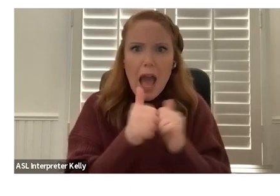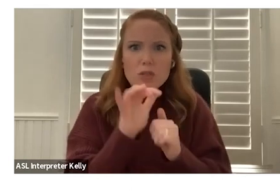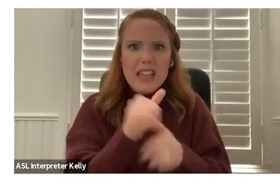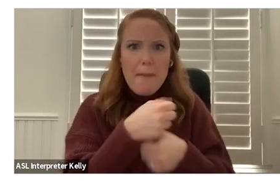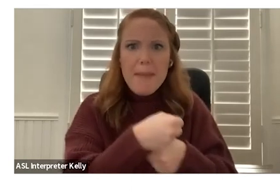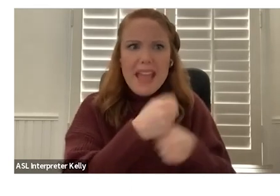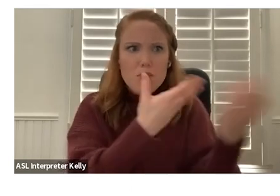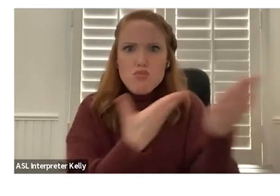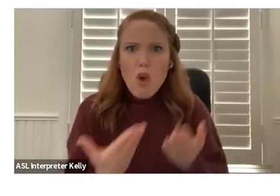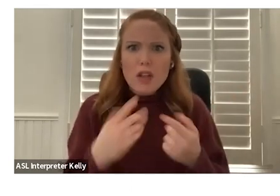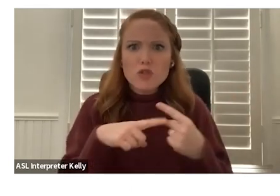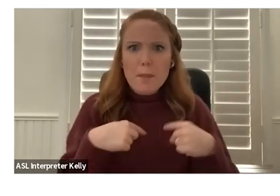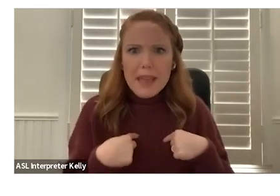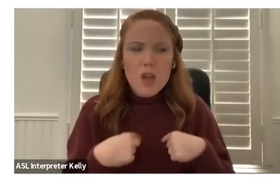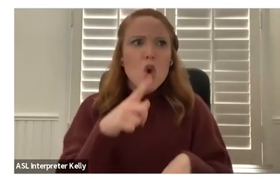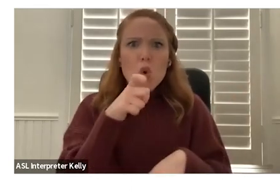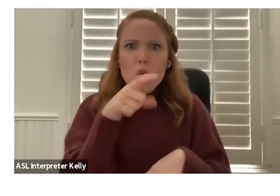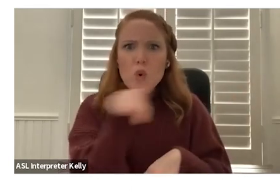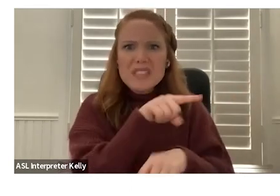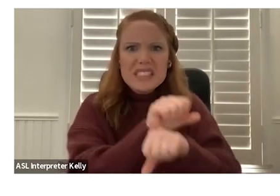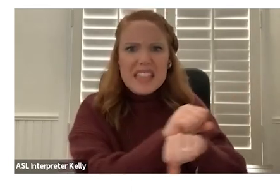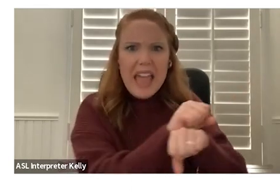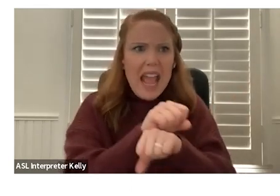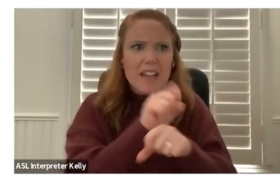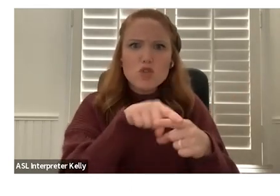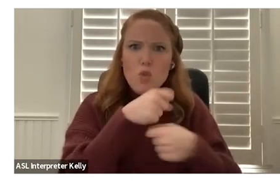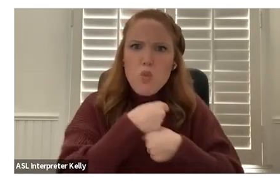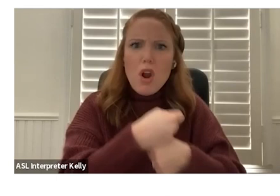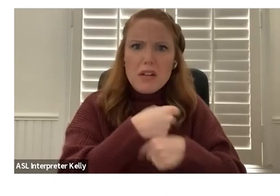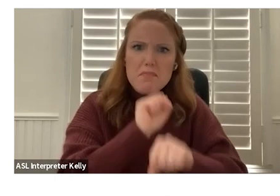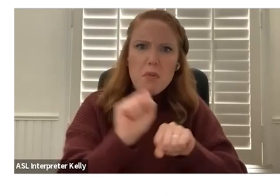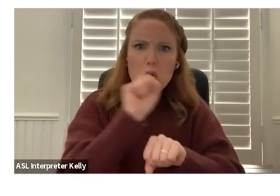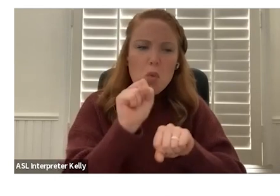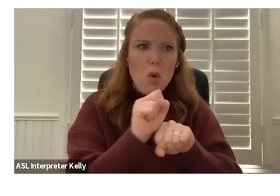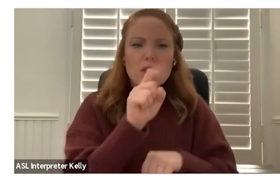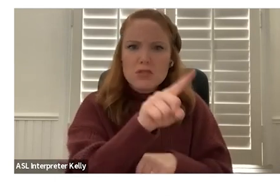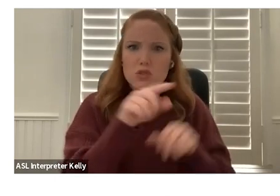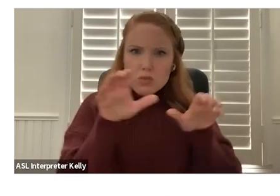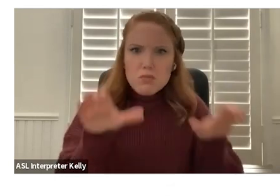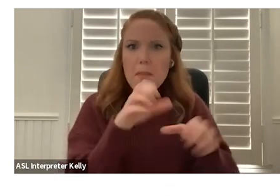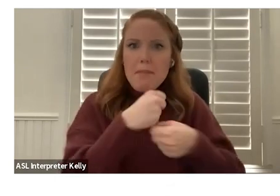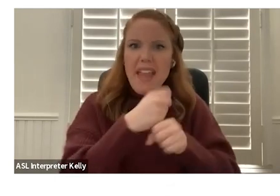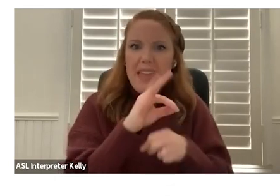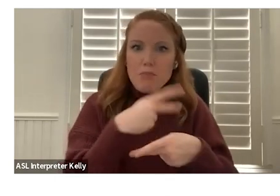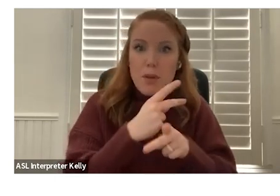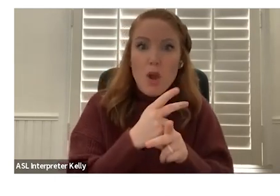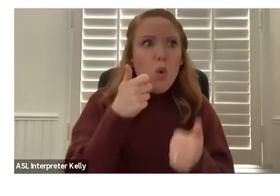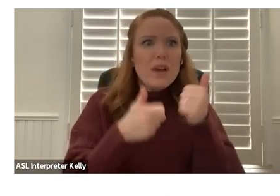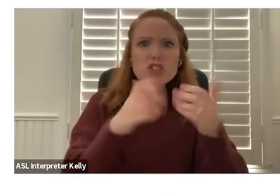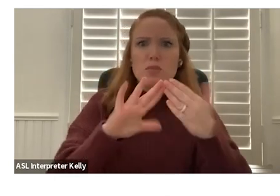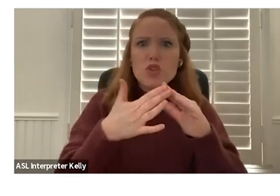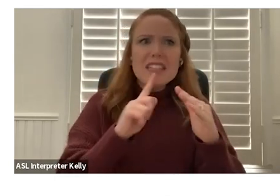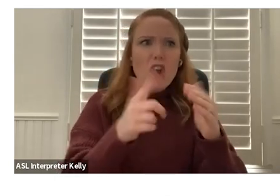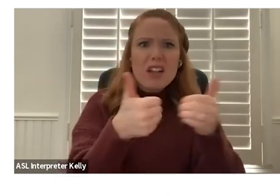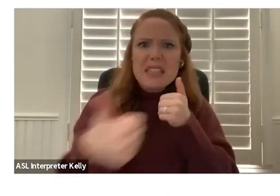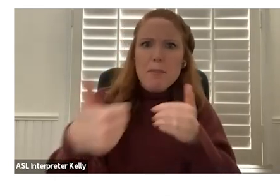there are so many more. I mean, there's sugarcane from the Caribbean. There's citrus from mandatory Palestine, the Jaffa orange.